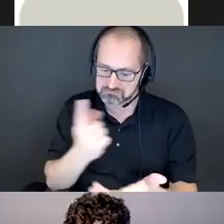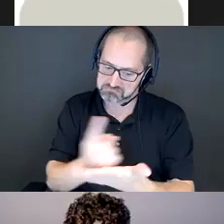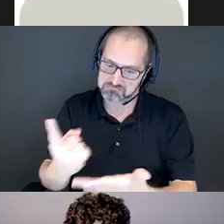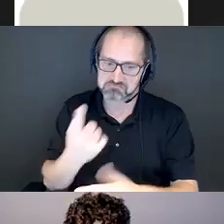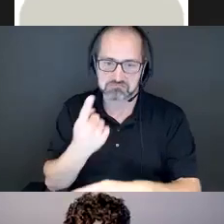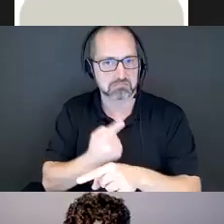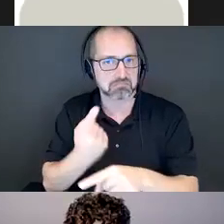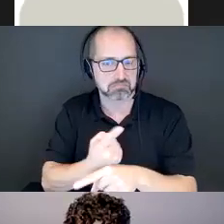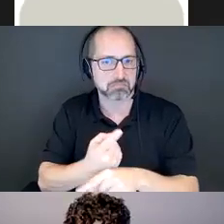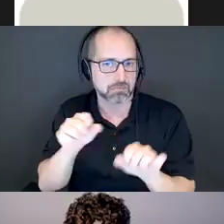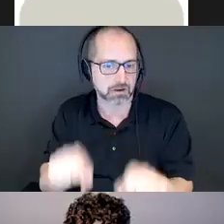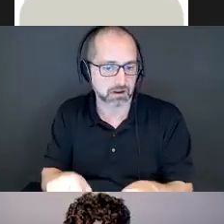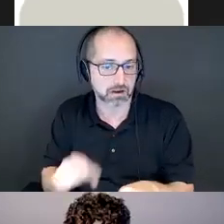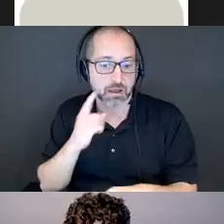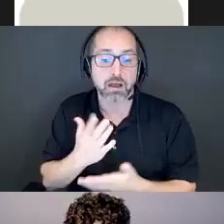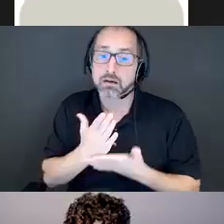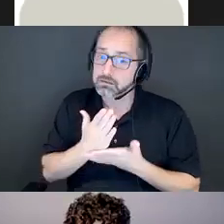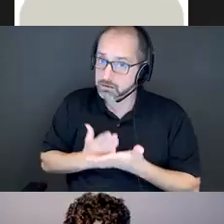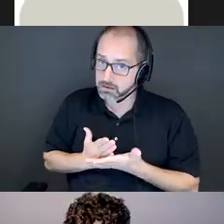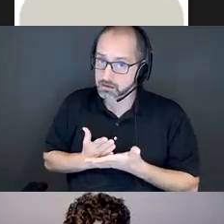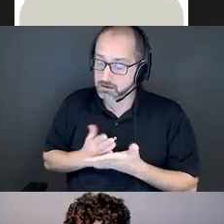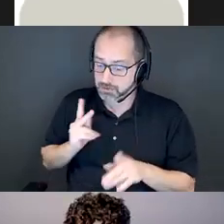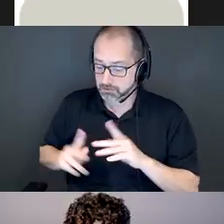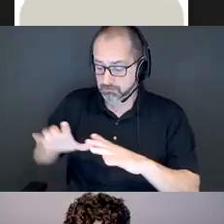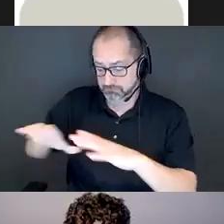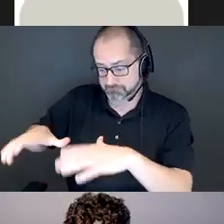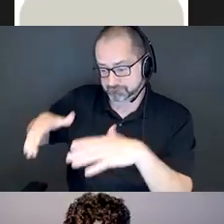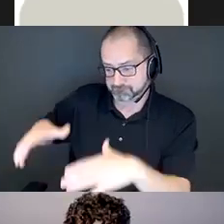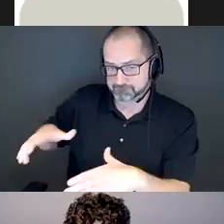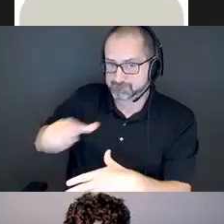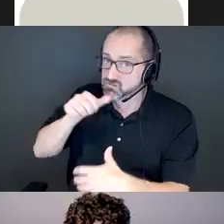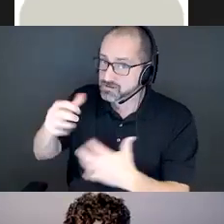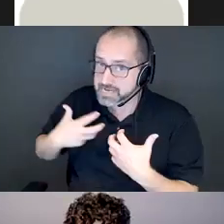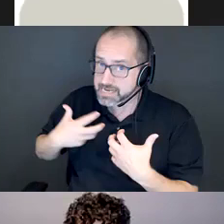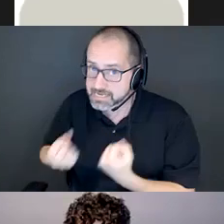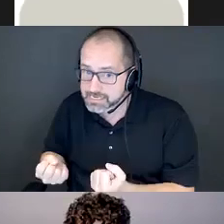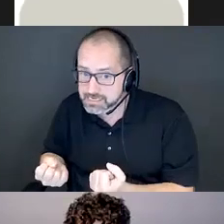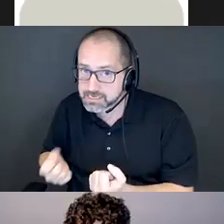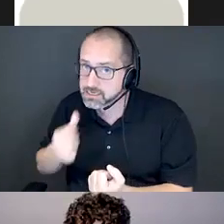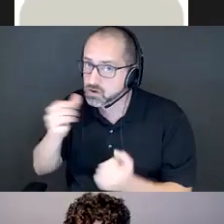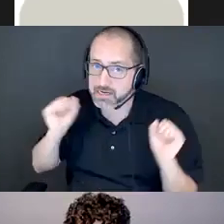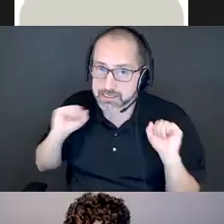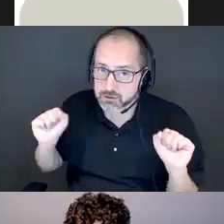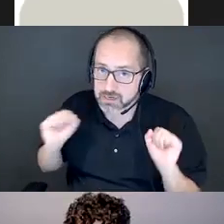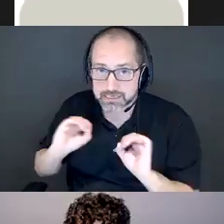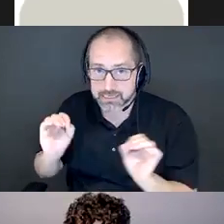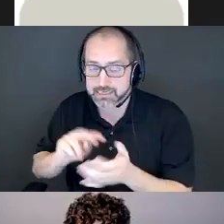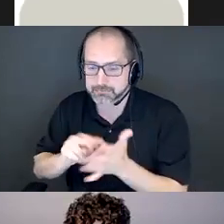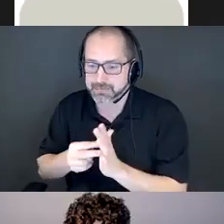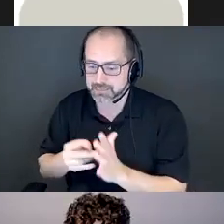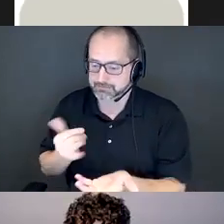that for some older people, they may need to transition to 0 at an earlier age because of those